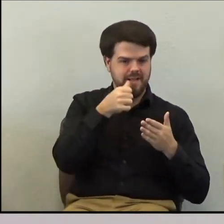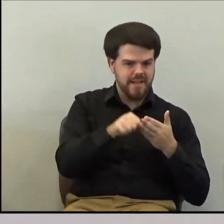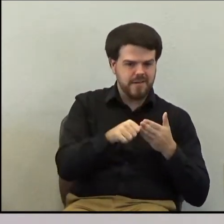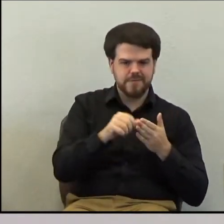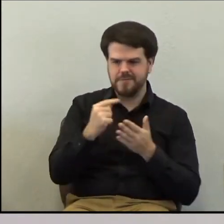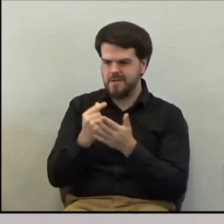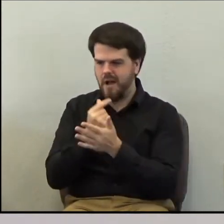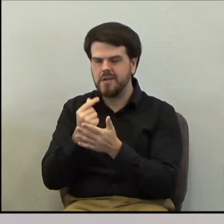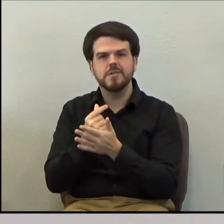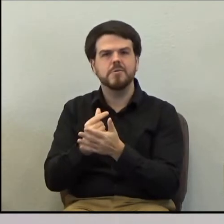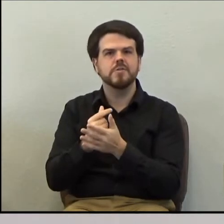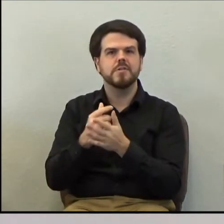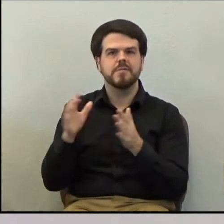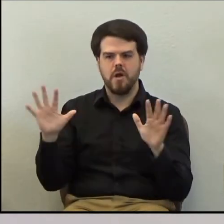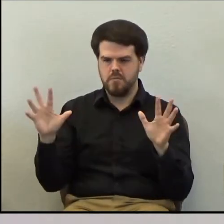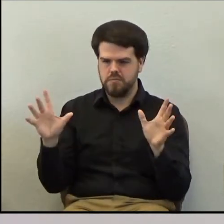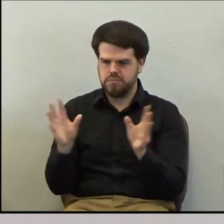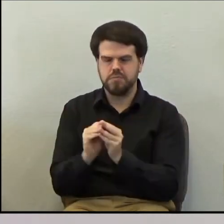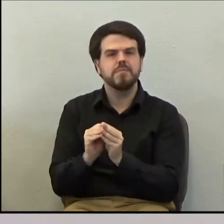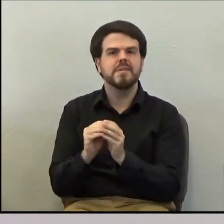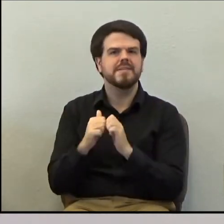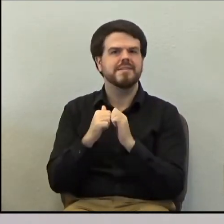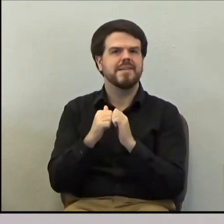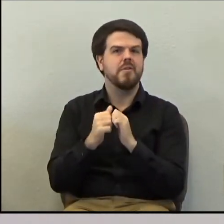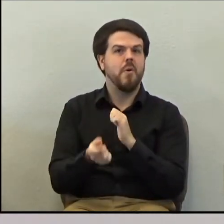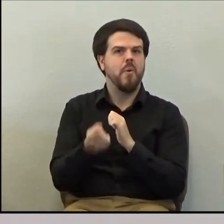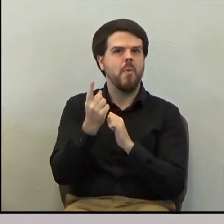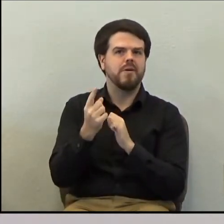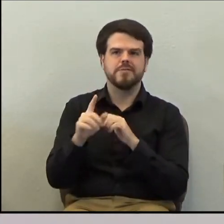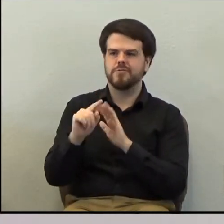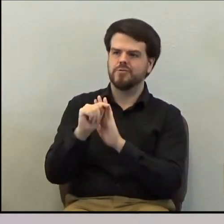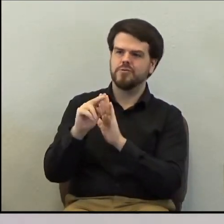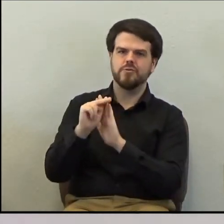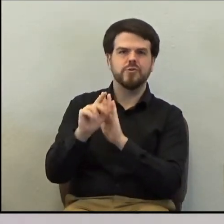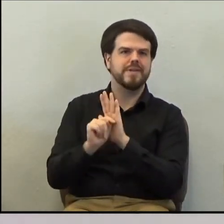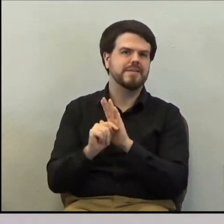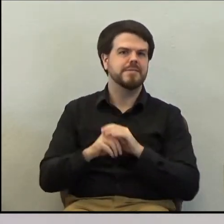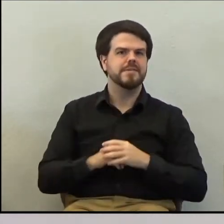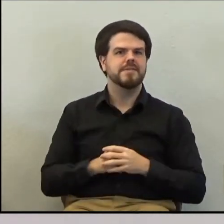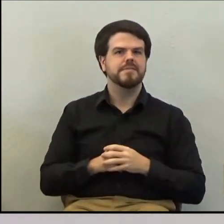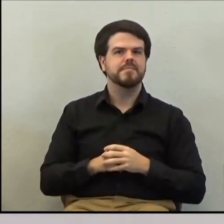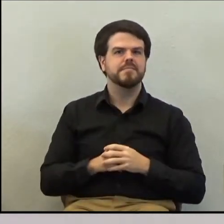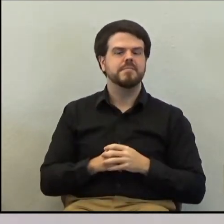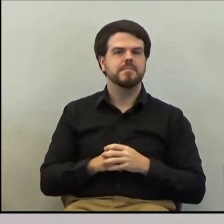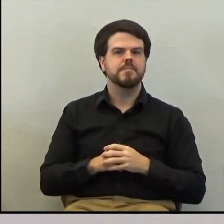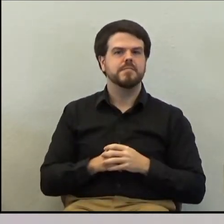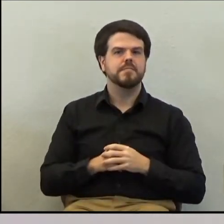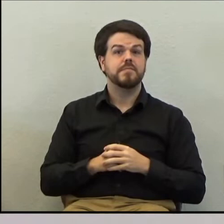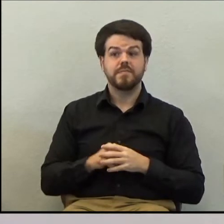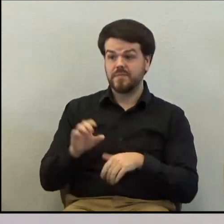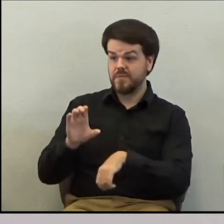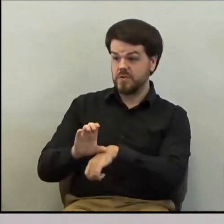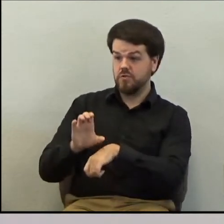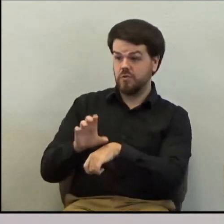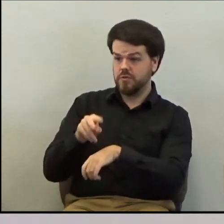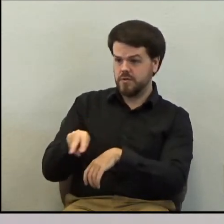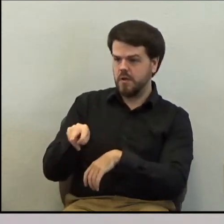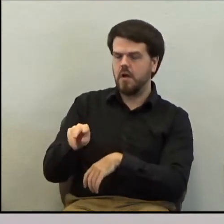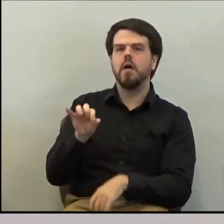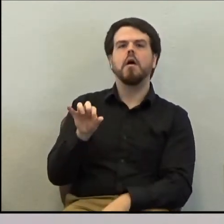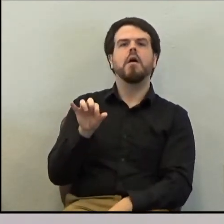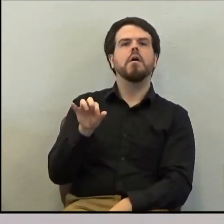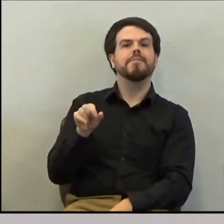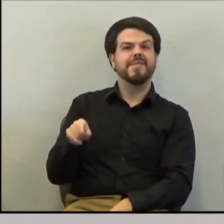were finally in existence. And the churches said, We accept these as the word of